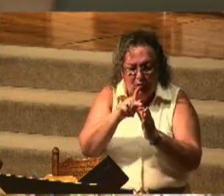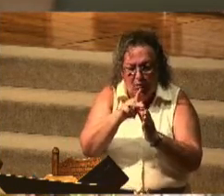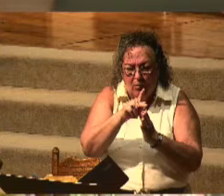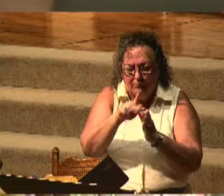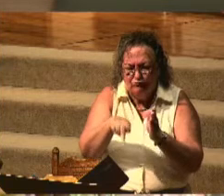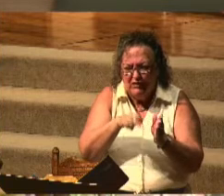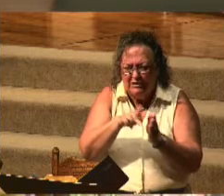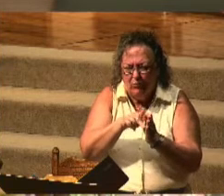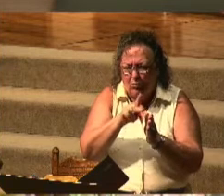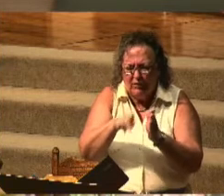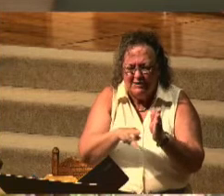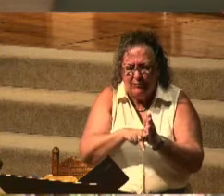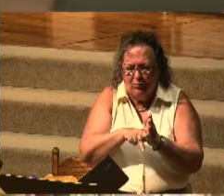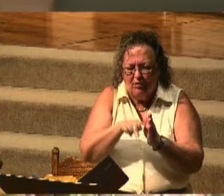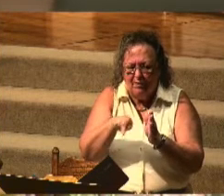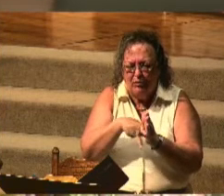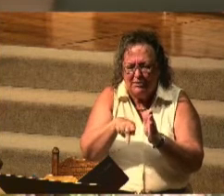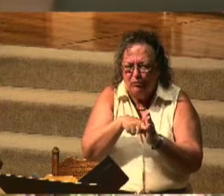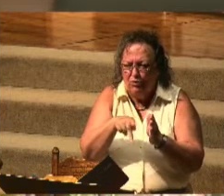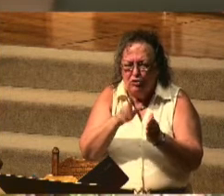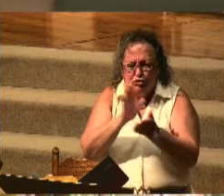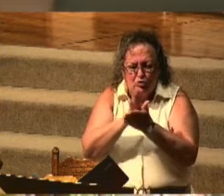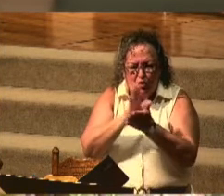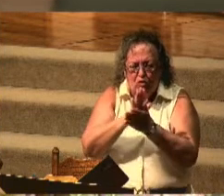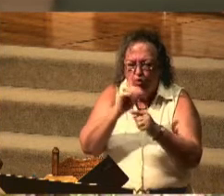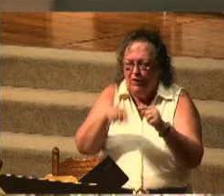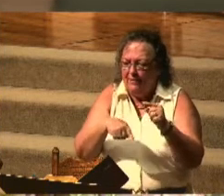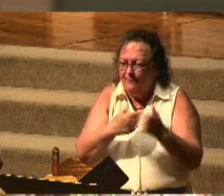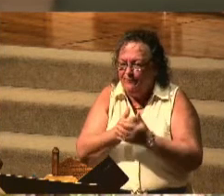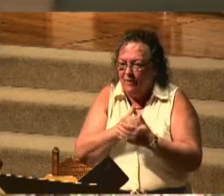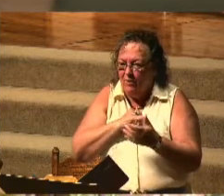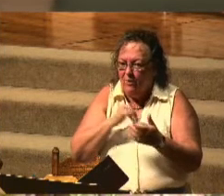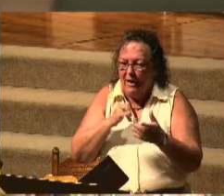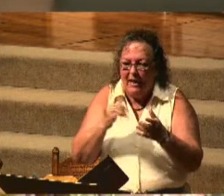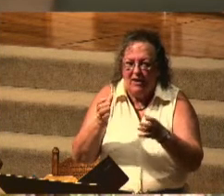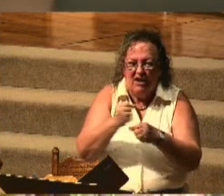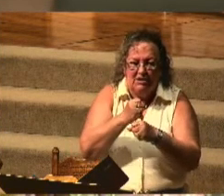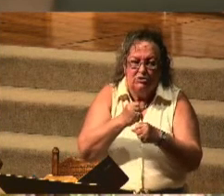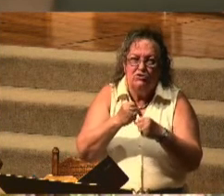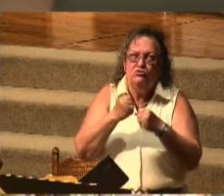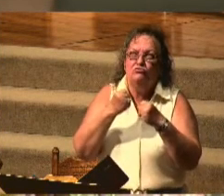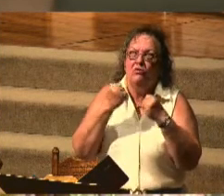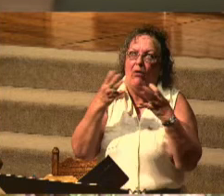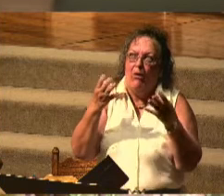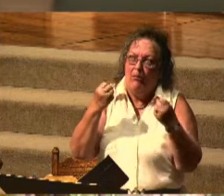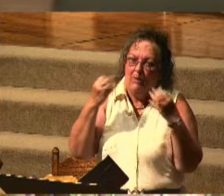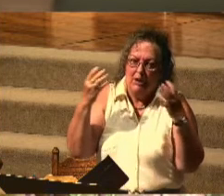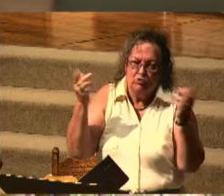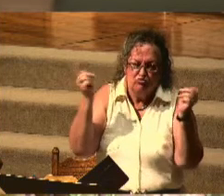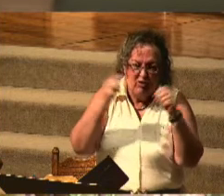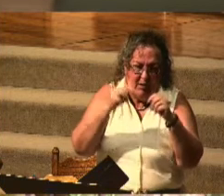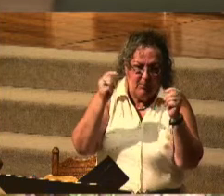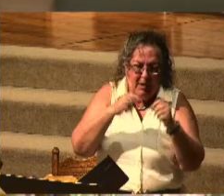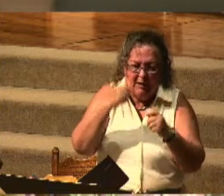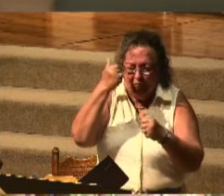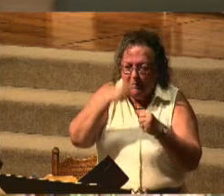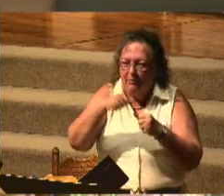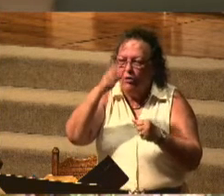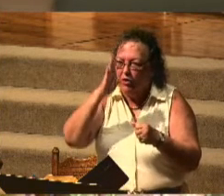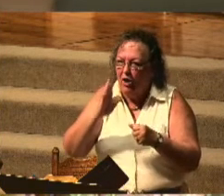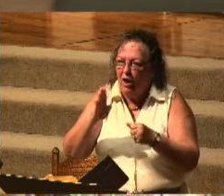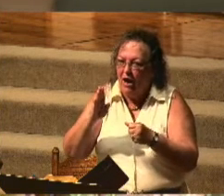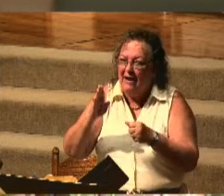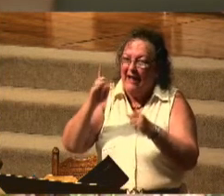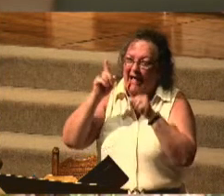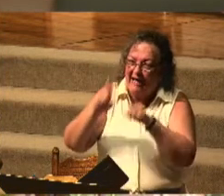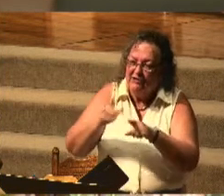daddy tried. They couldn't run me to God. But boy, when I got in so much trouble, I remember God answered prayer, and I